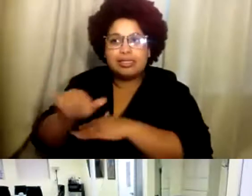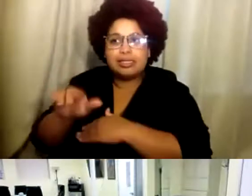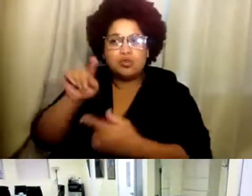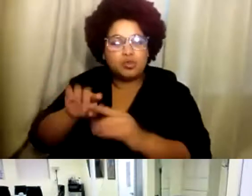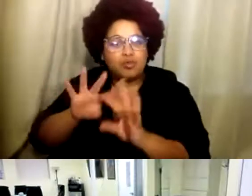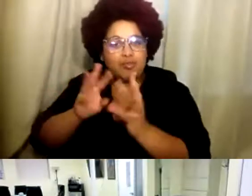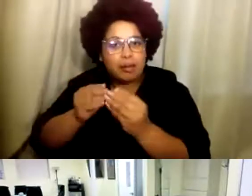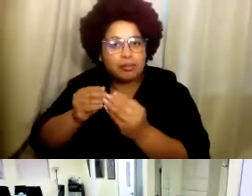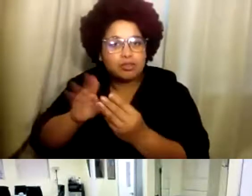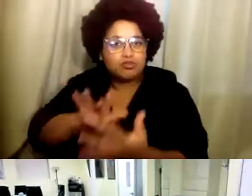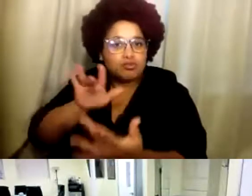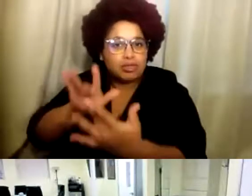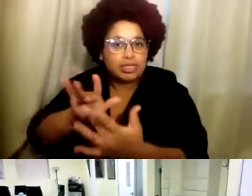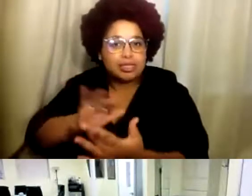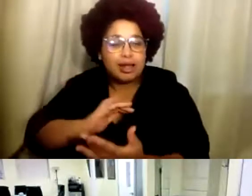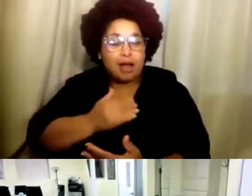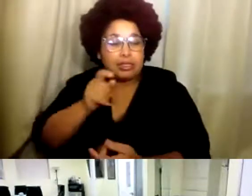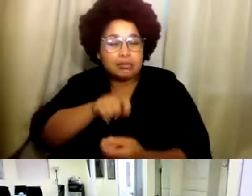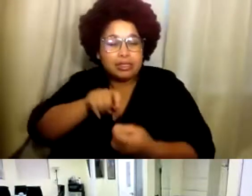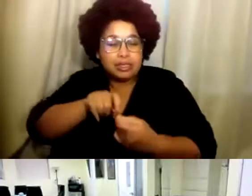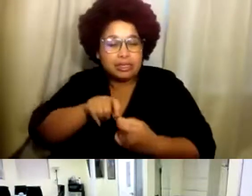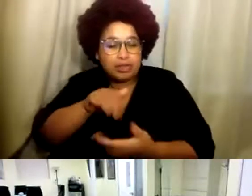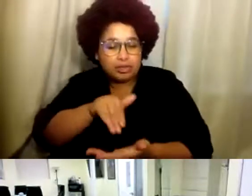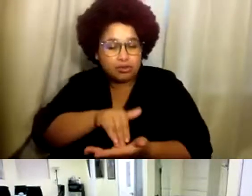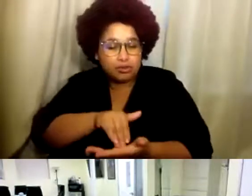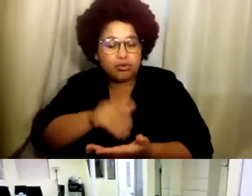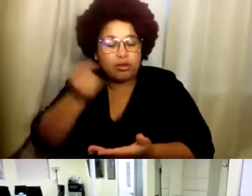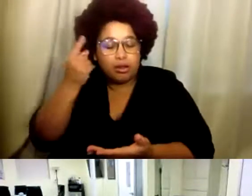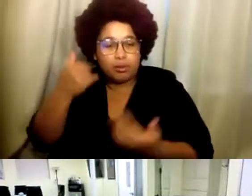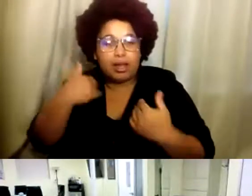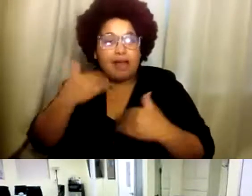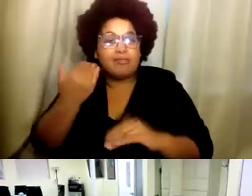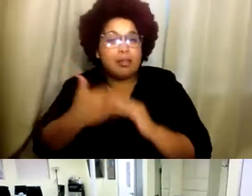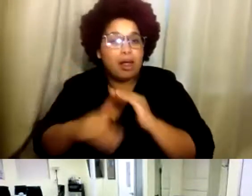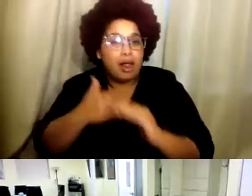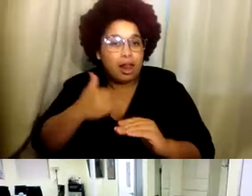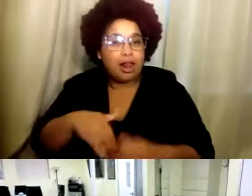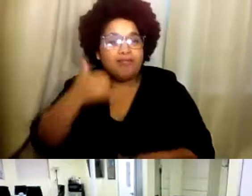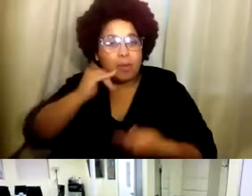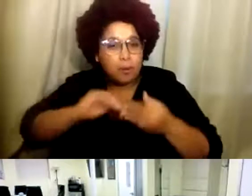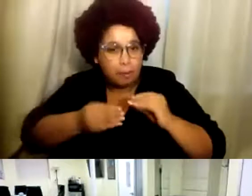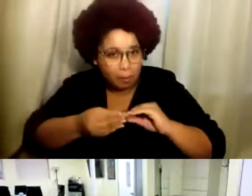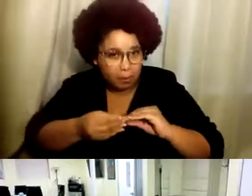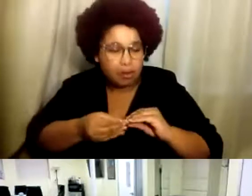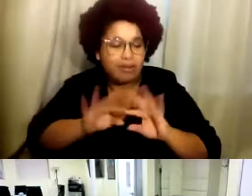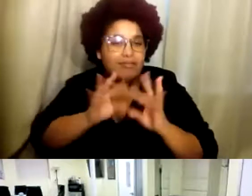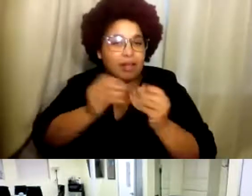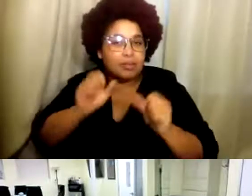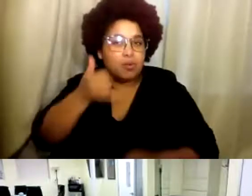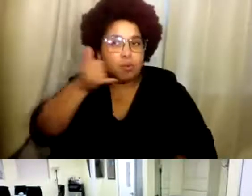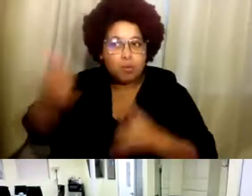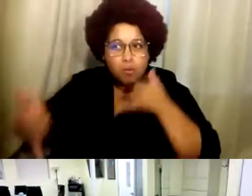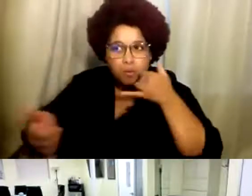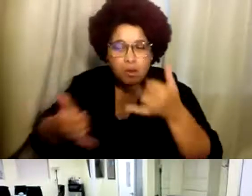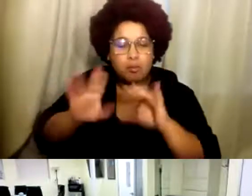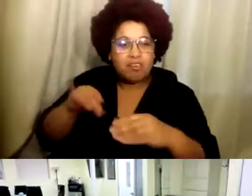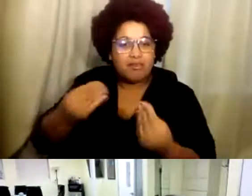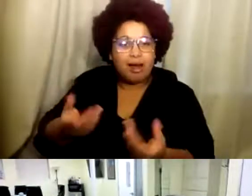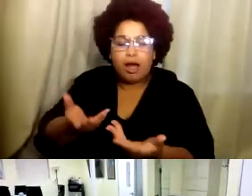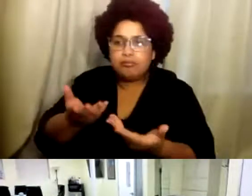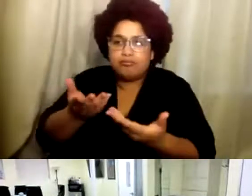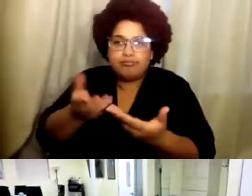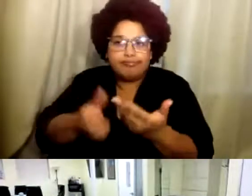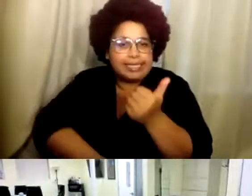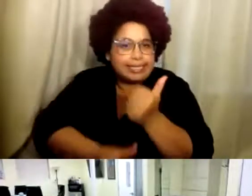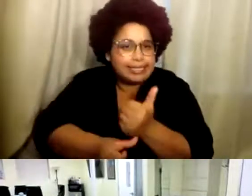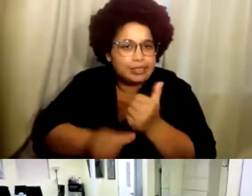to reach. Our particular center, as I mentioned, we have our email and we have a phone number that families can call to provide whatever assistance they